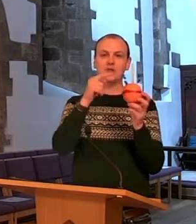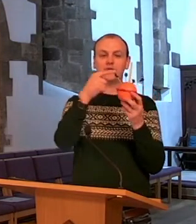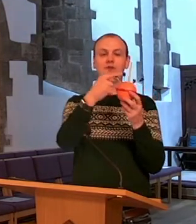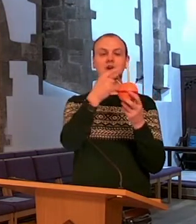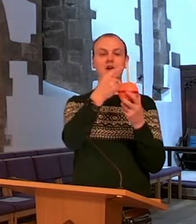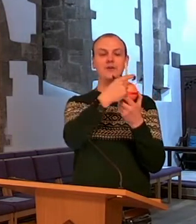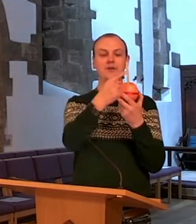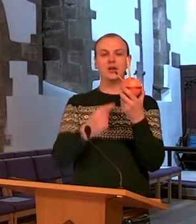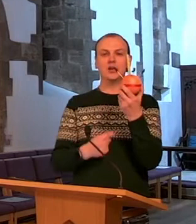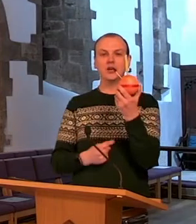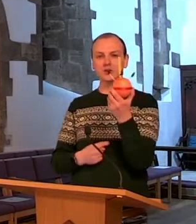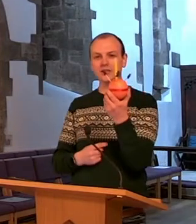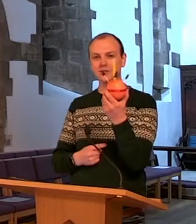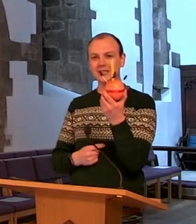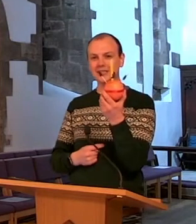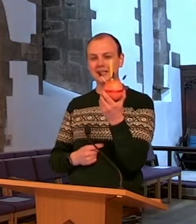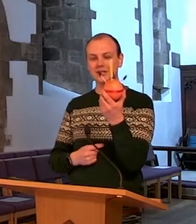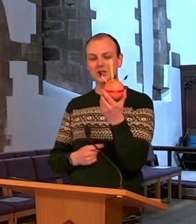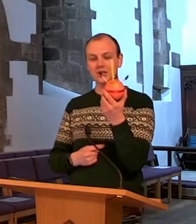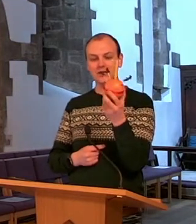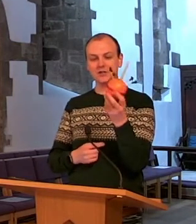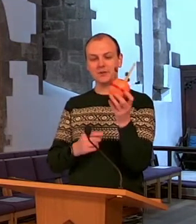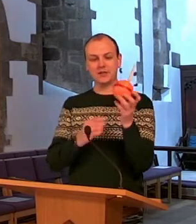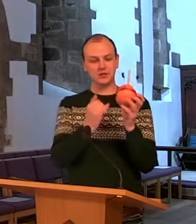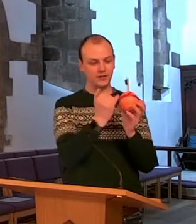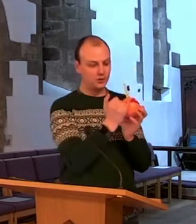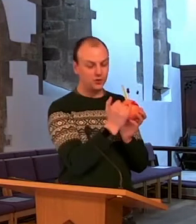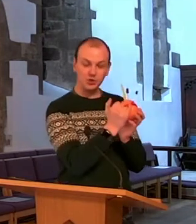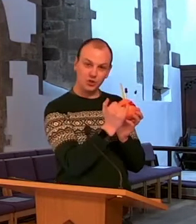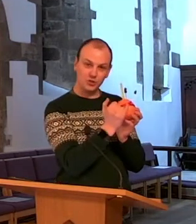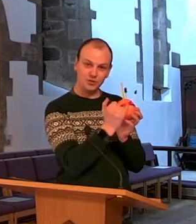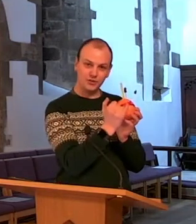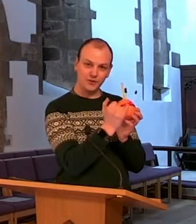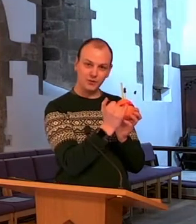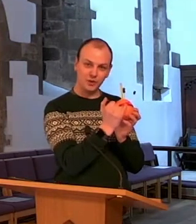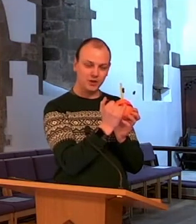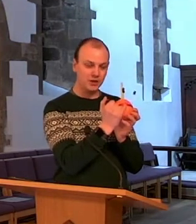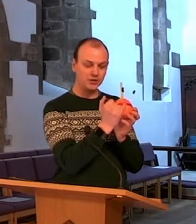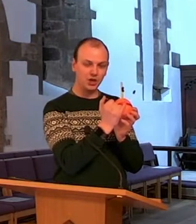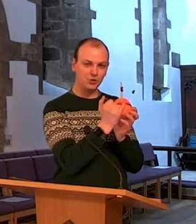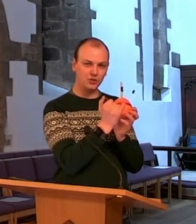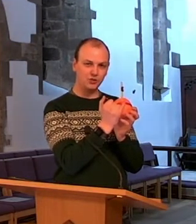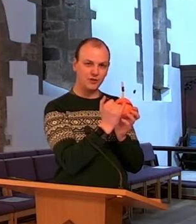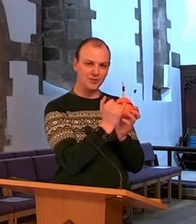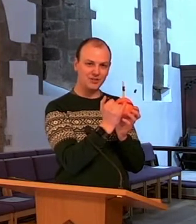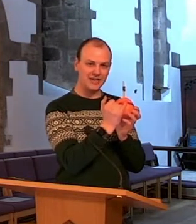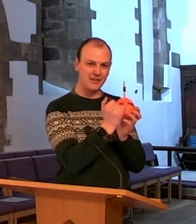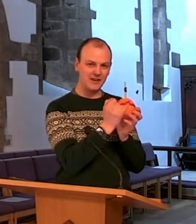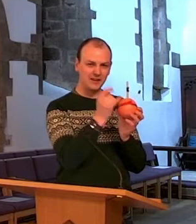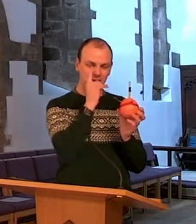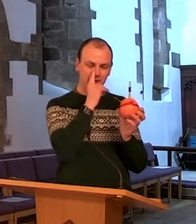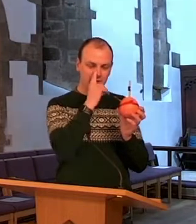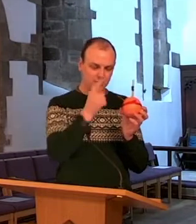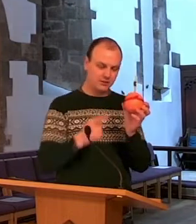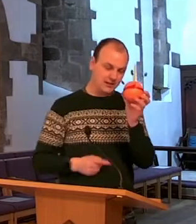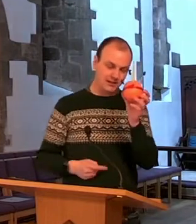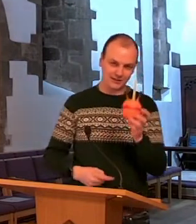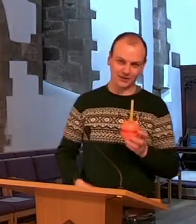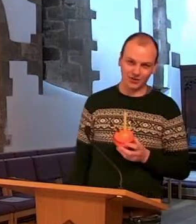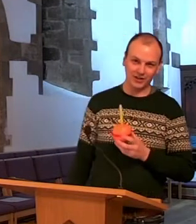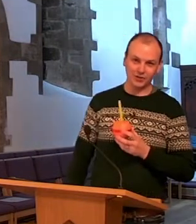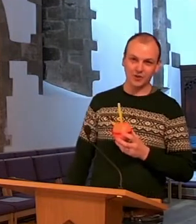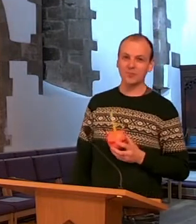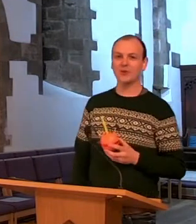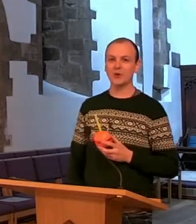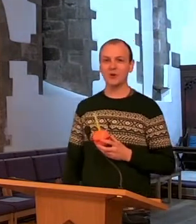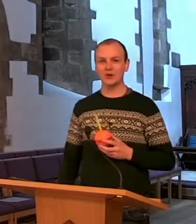you've got 5 cocktail sticks each. That's because if you use the 5th one to hold your ribbon together, it's a sneaky little